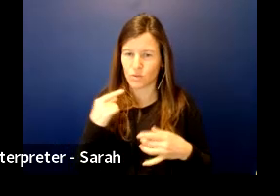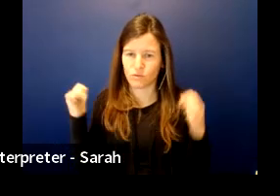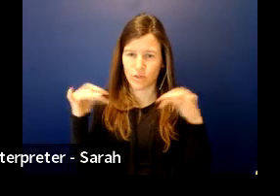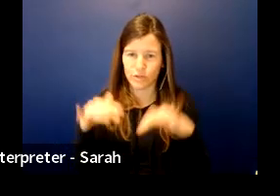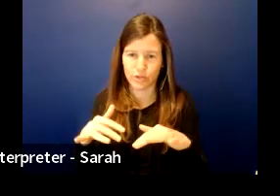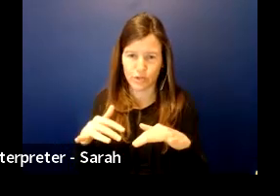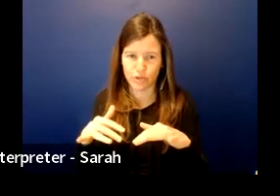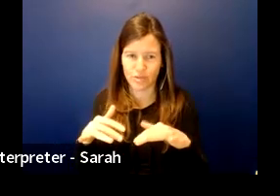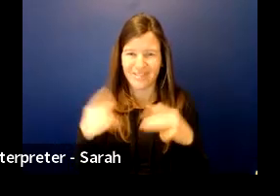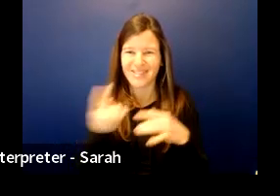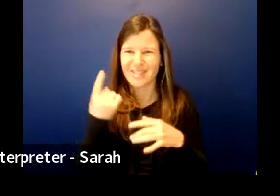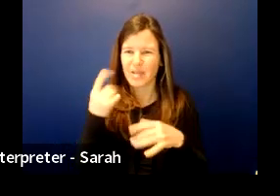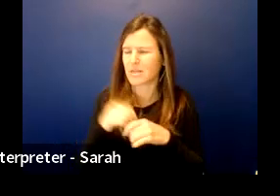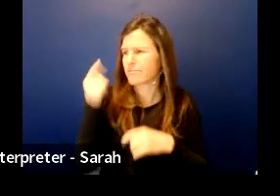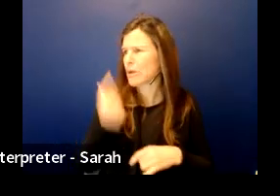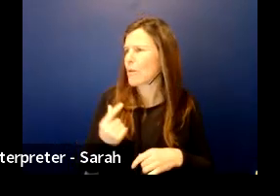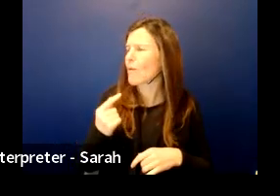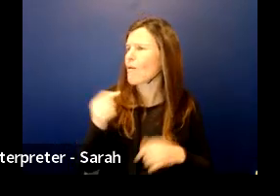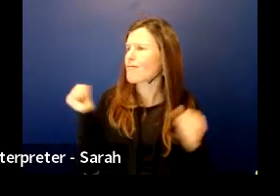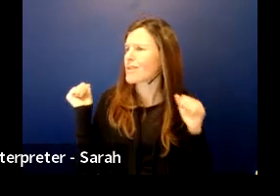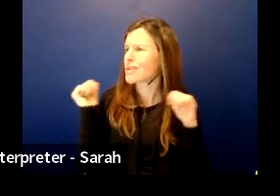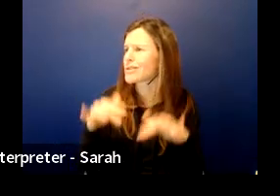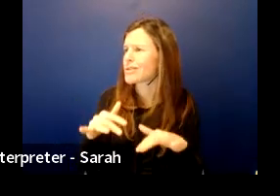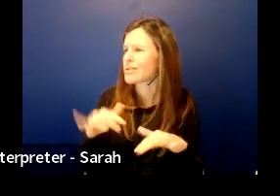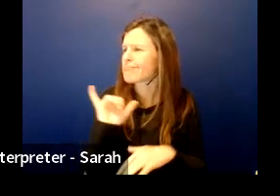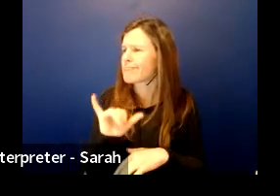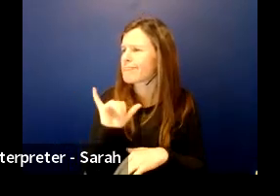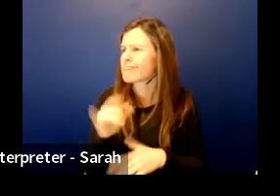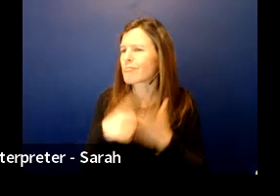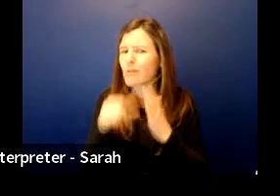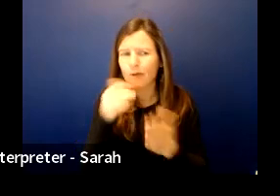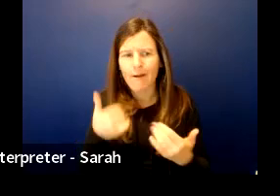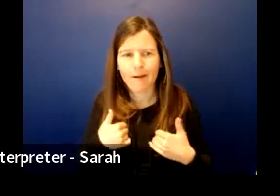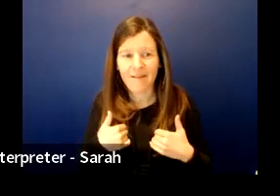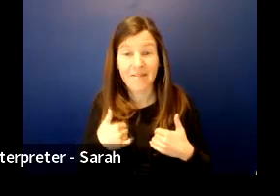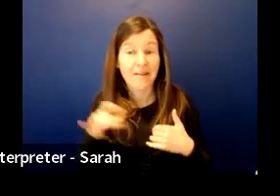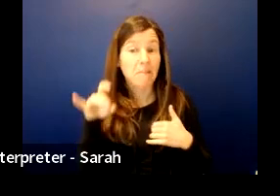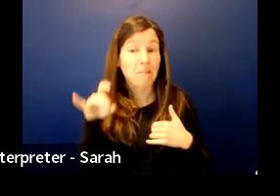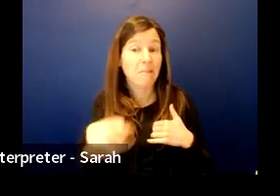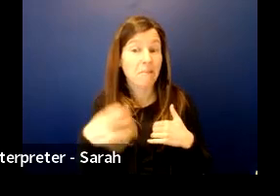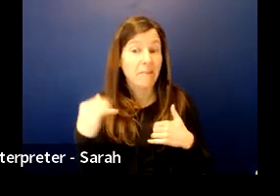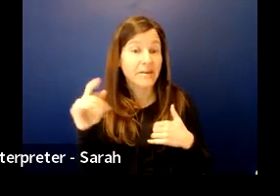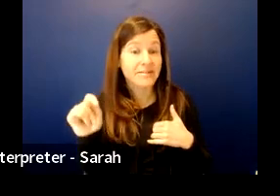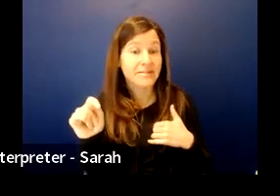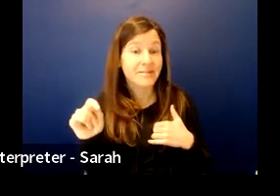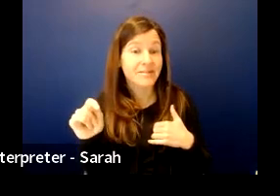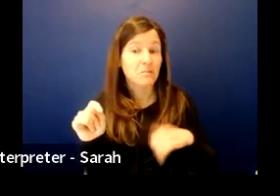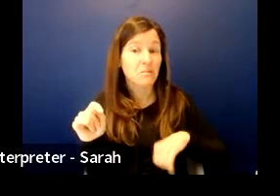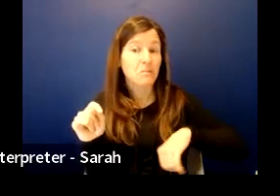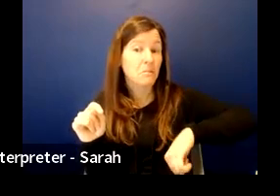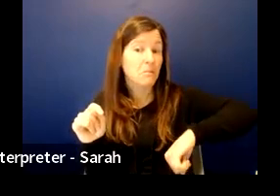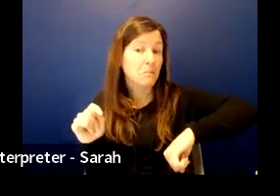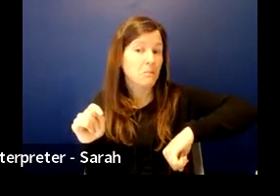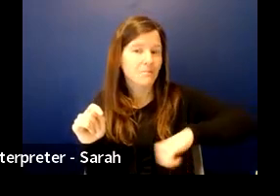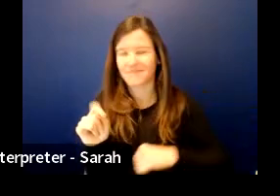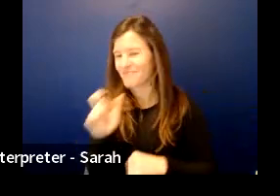Gold Rush, what would they not have? Oh, the hint, The hint is there. So they